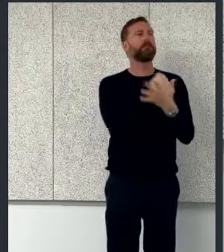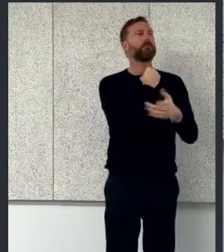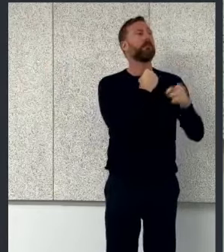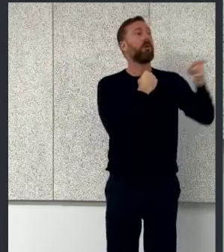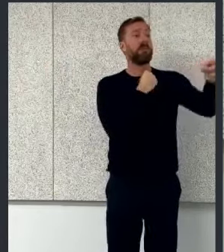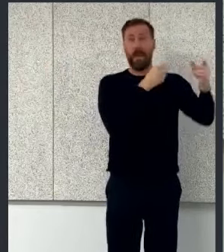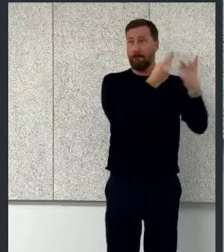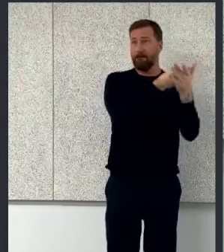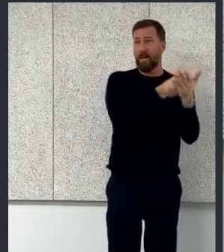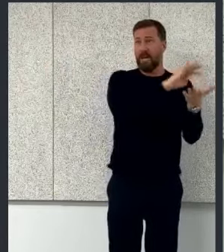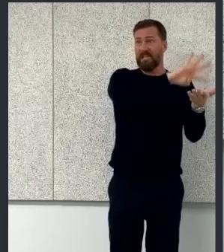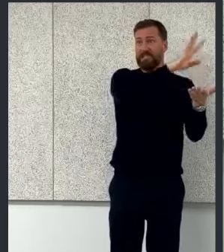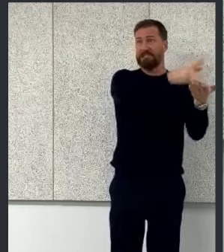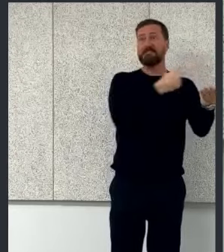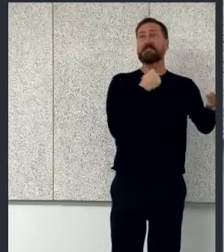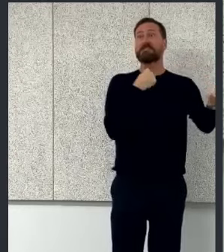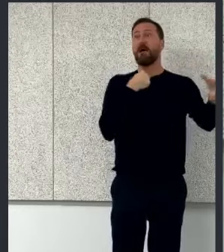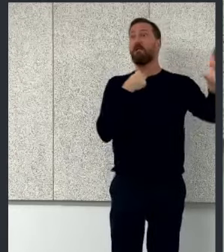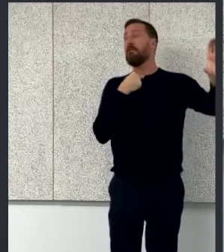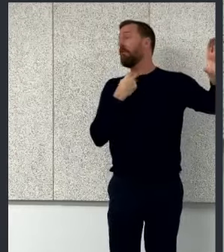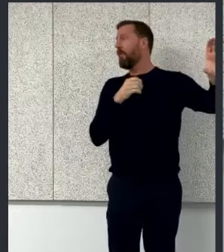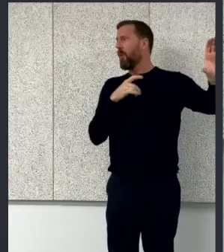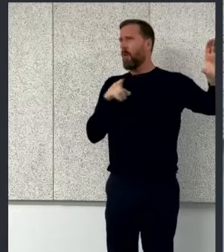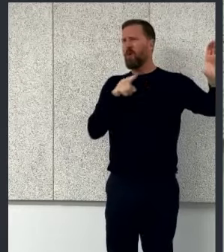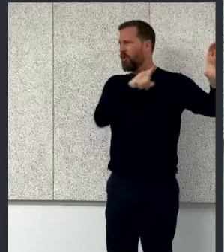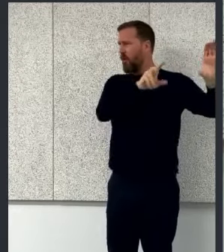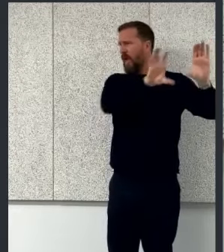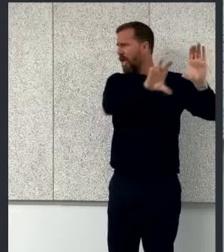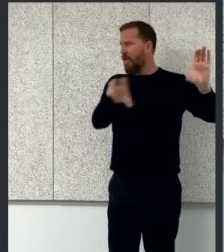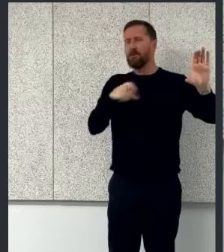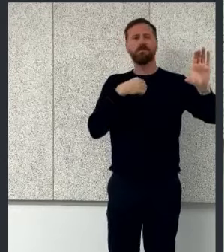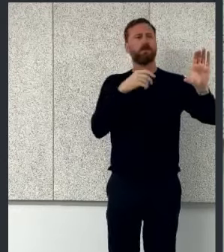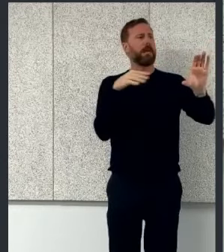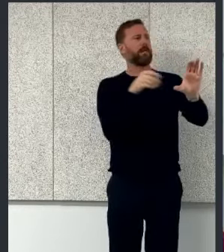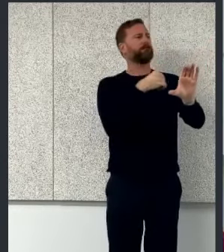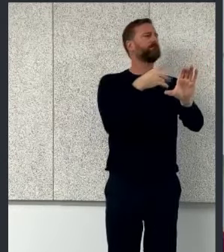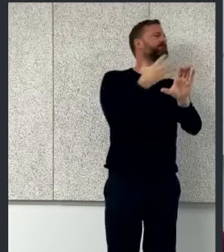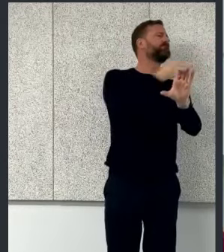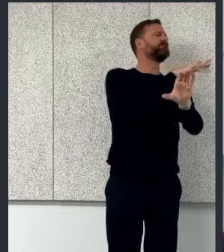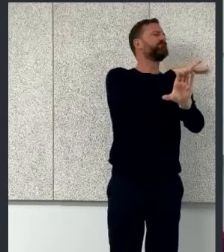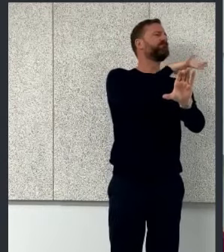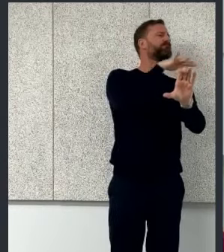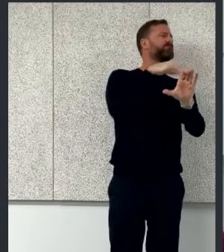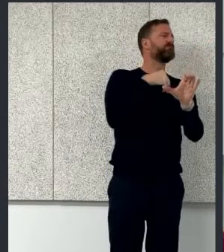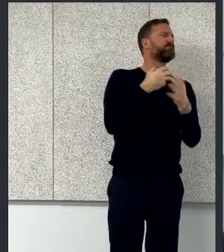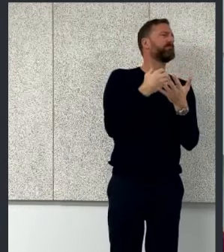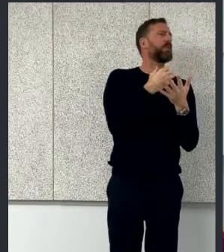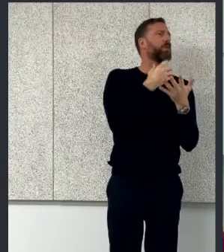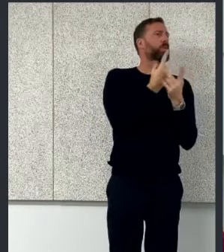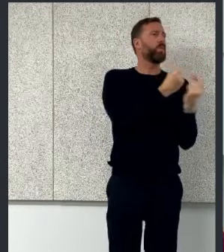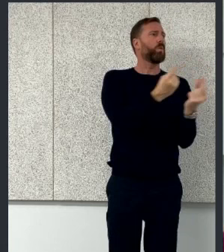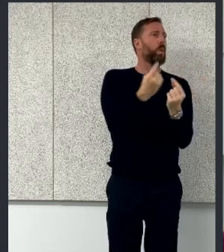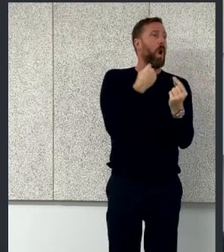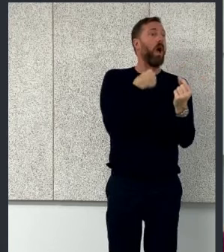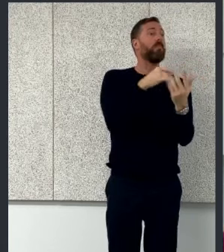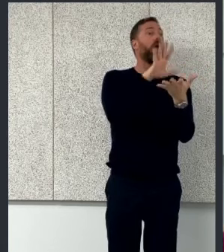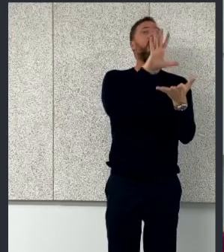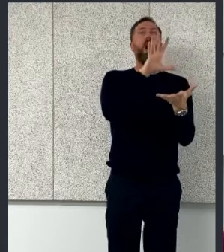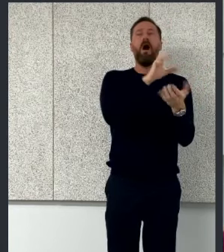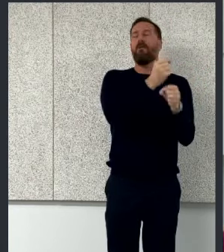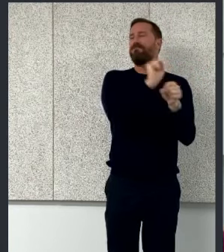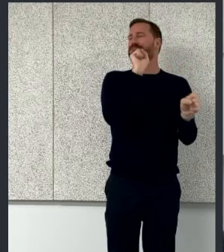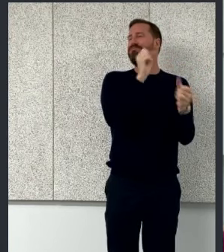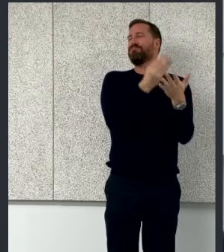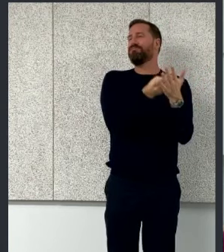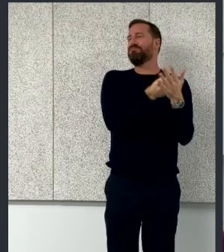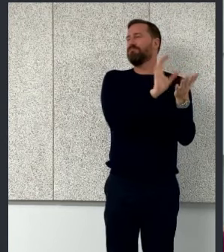this money. That's part of our job. So we're doing that. And if I go ahead. If I could also put Emily on the spot a little bit